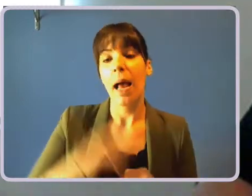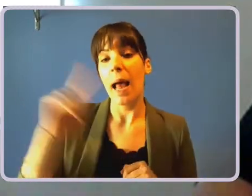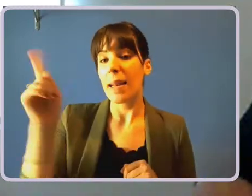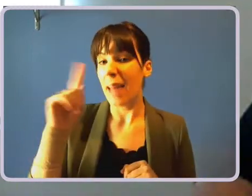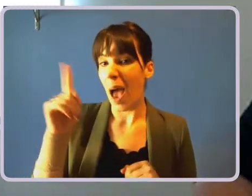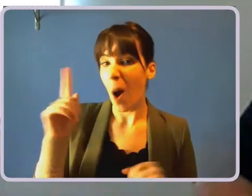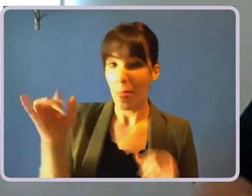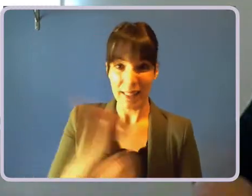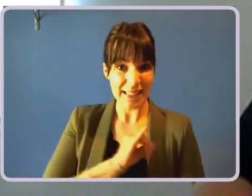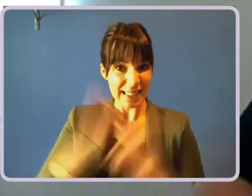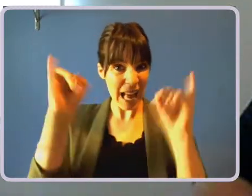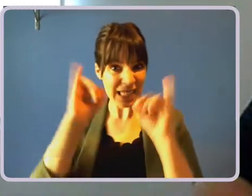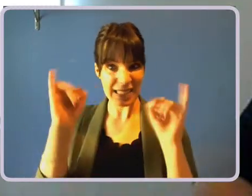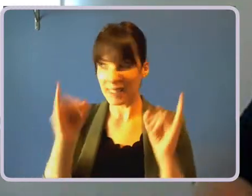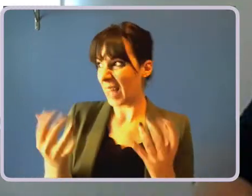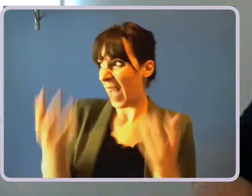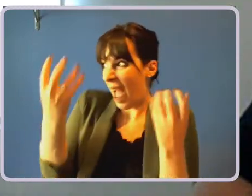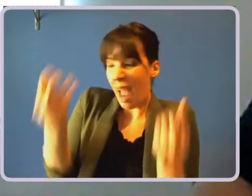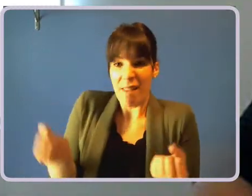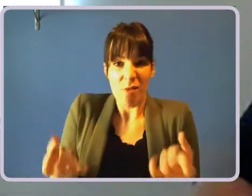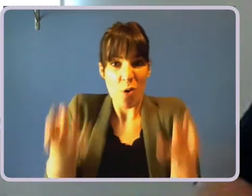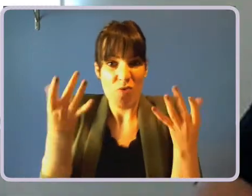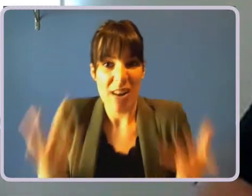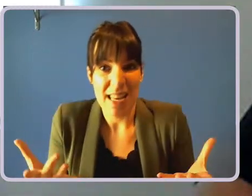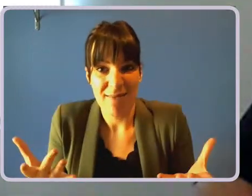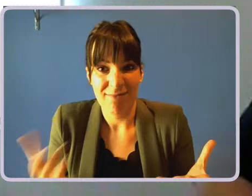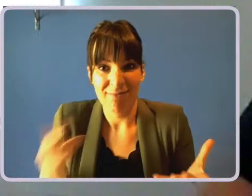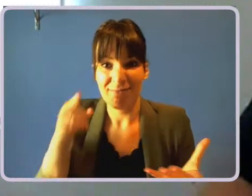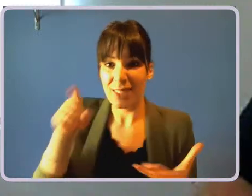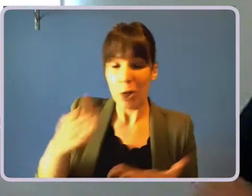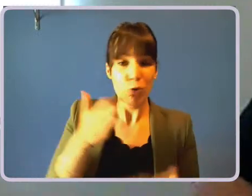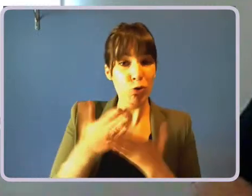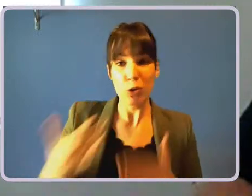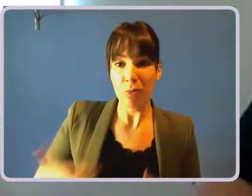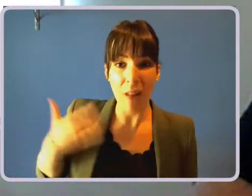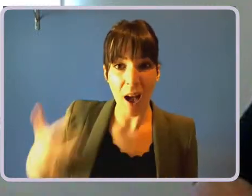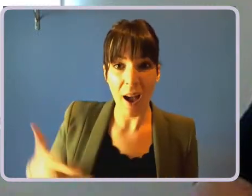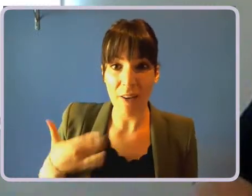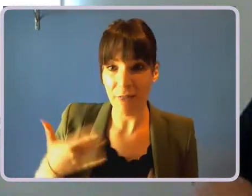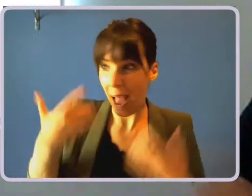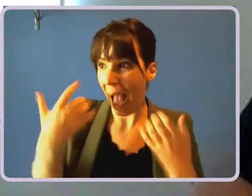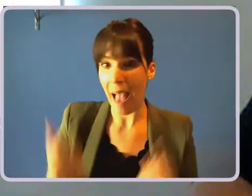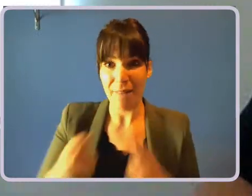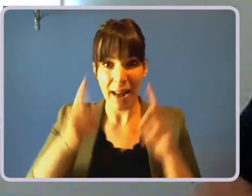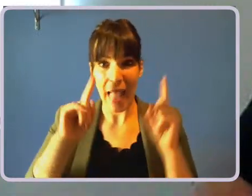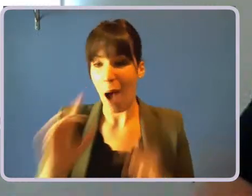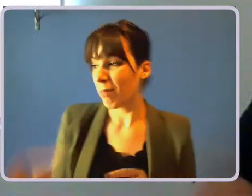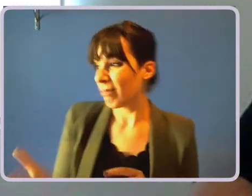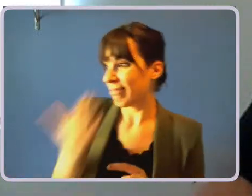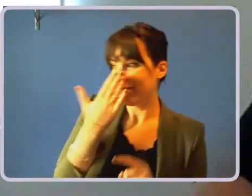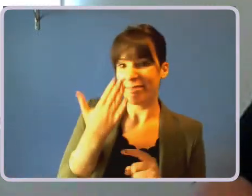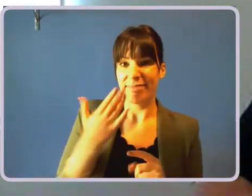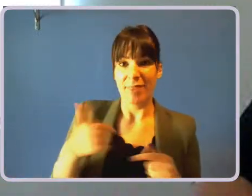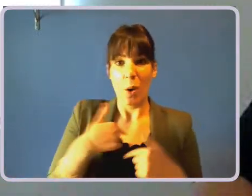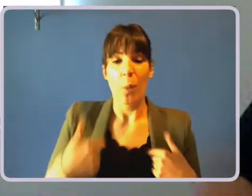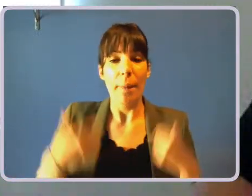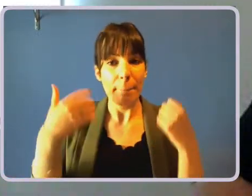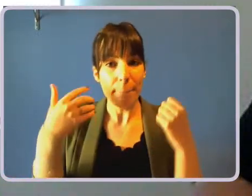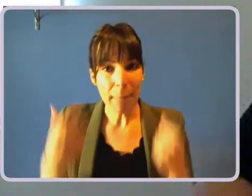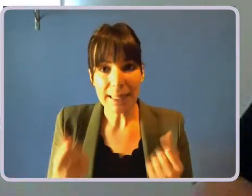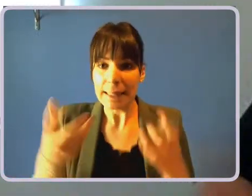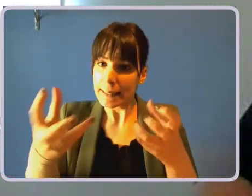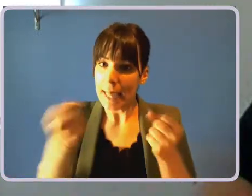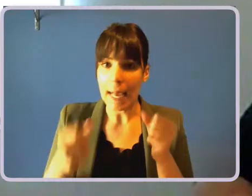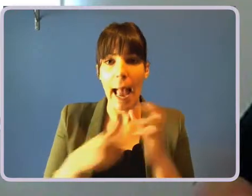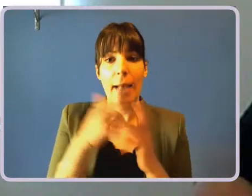here. It's real and it's not waiting for anyone. It's time to take action, make those plans real and put support